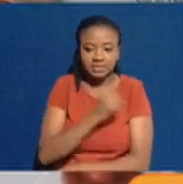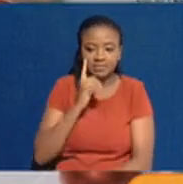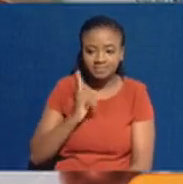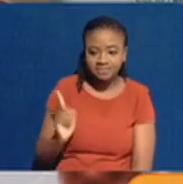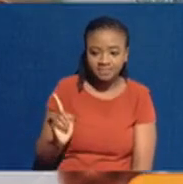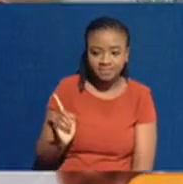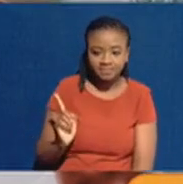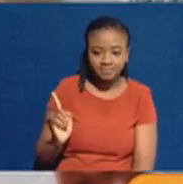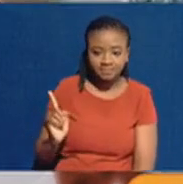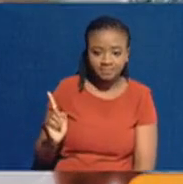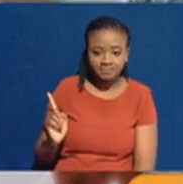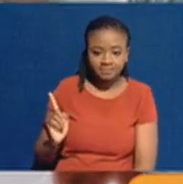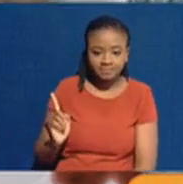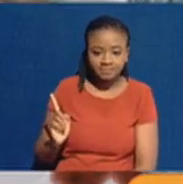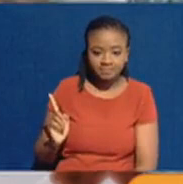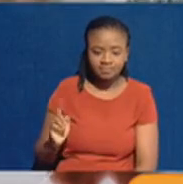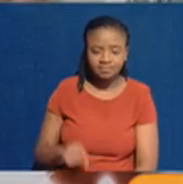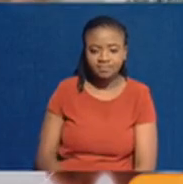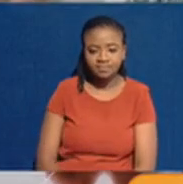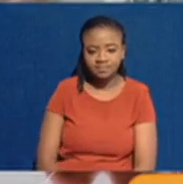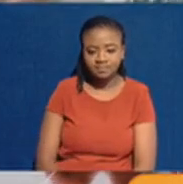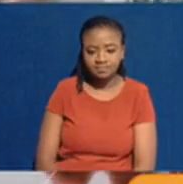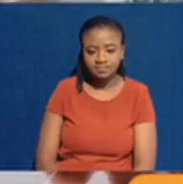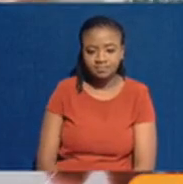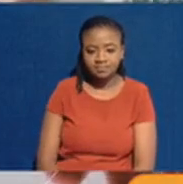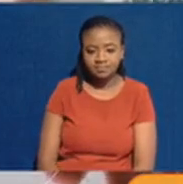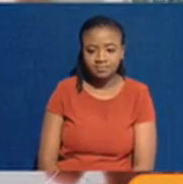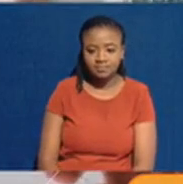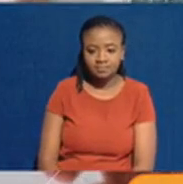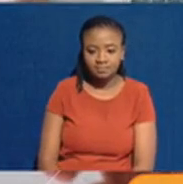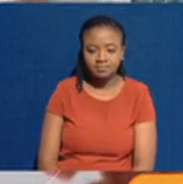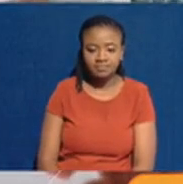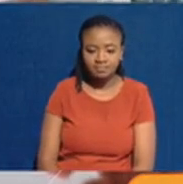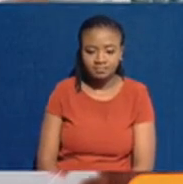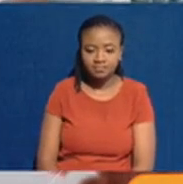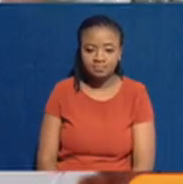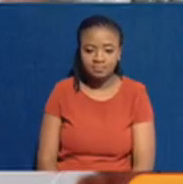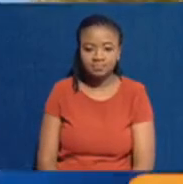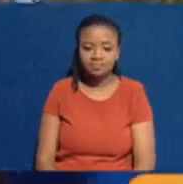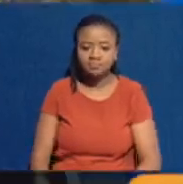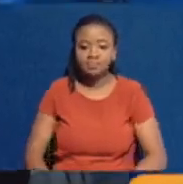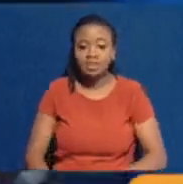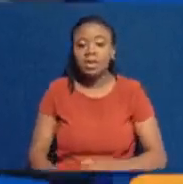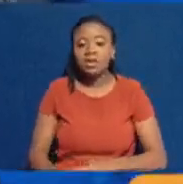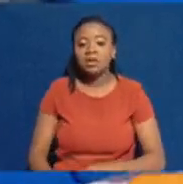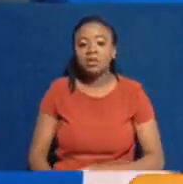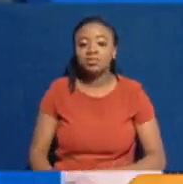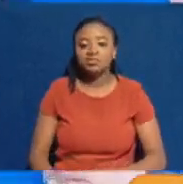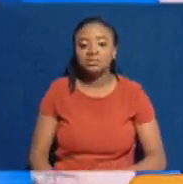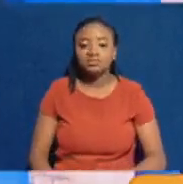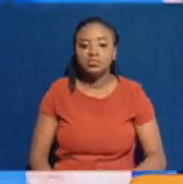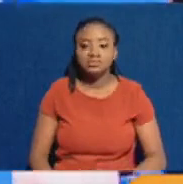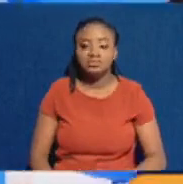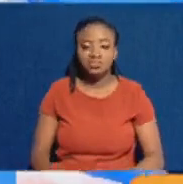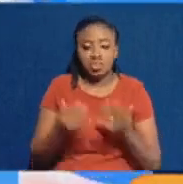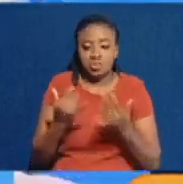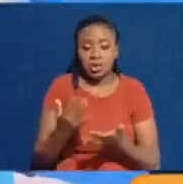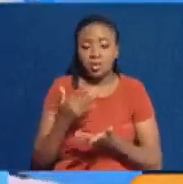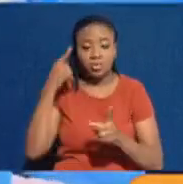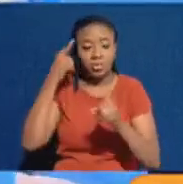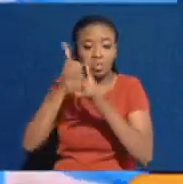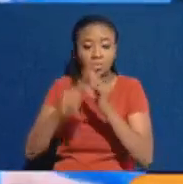12 and 18, while 1.6 million Kenyans have received boosters of the vaccines. The vaccination drive now seeks to target